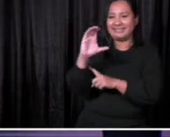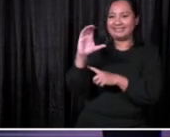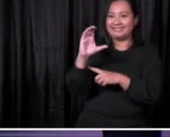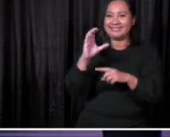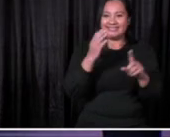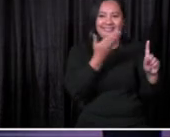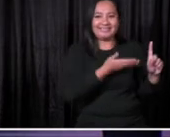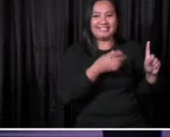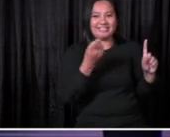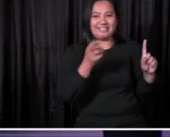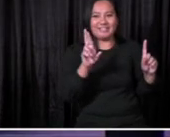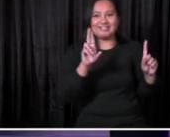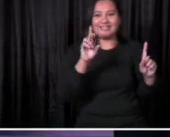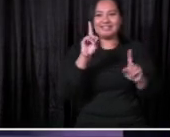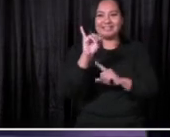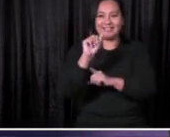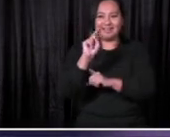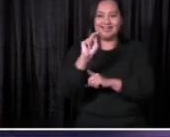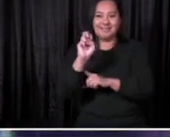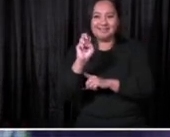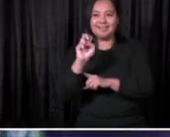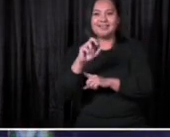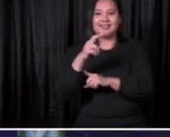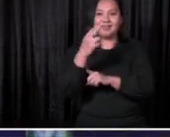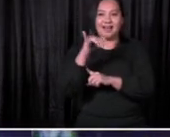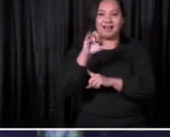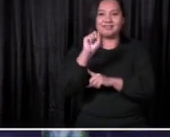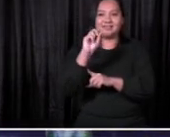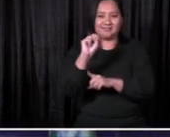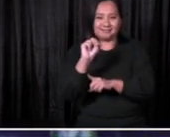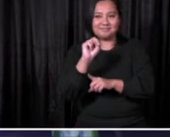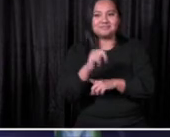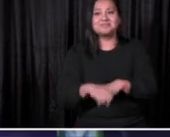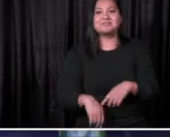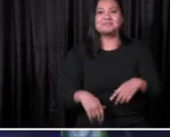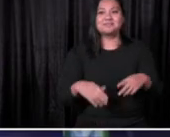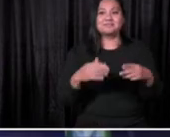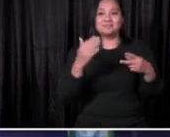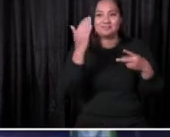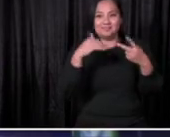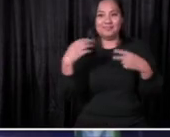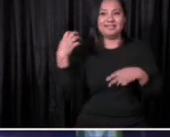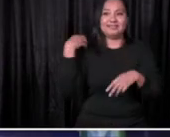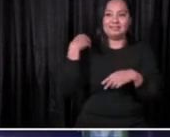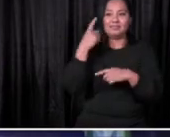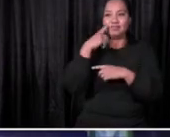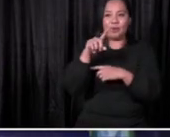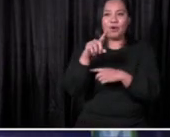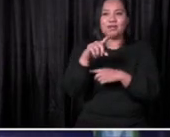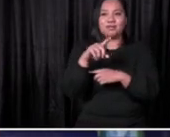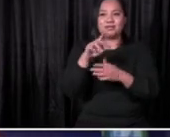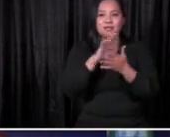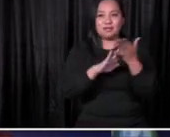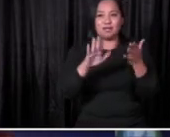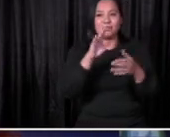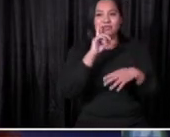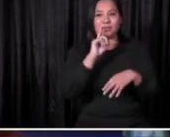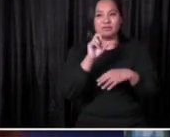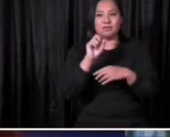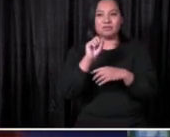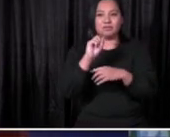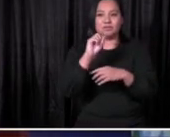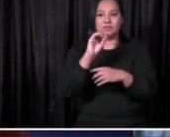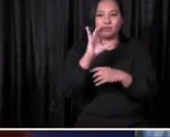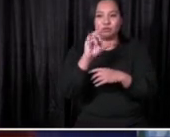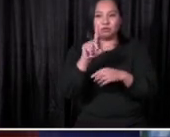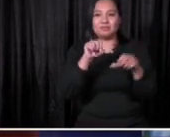Diane Heisen, Dean of the College of Social Science and Interdisciplinary Studies, and Dr. Mary McGuire, Dean of the College of Health and